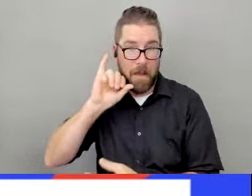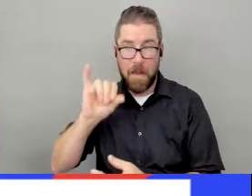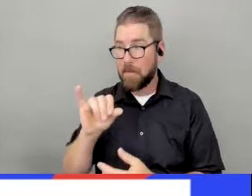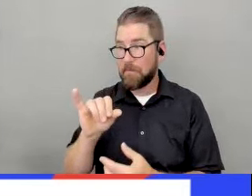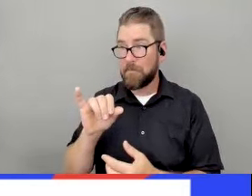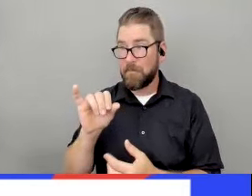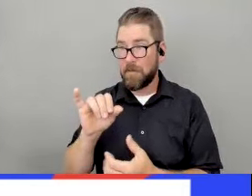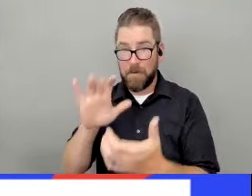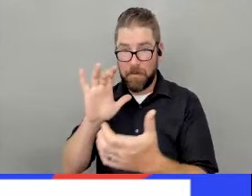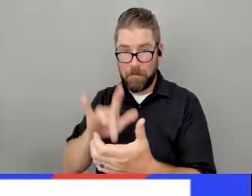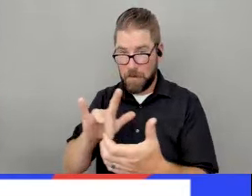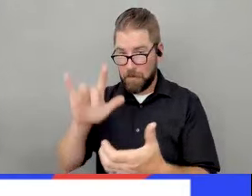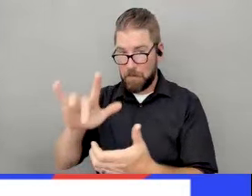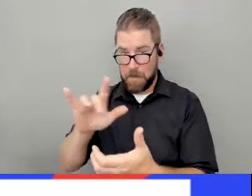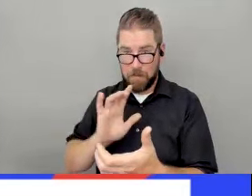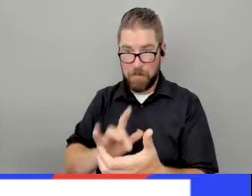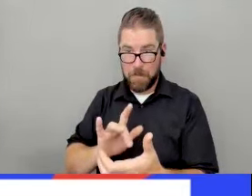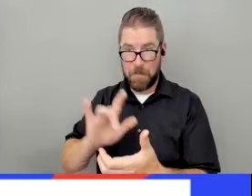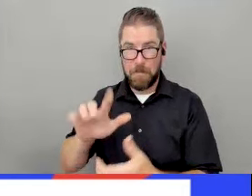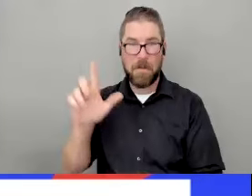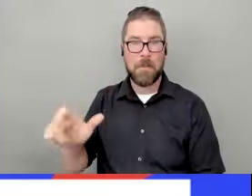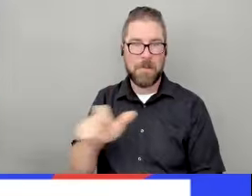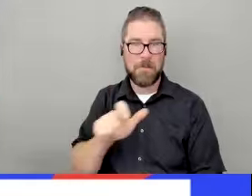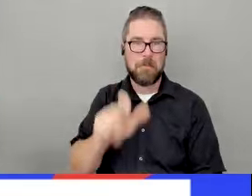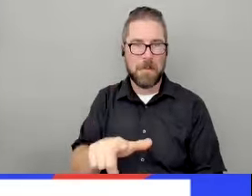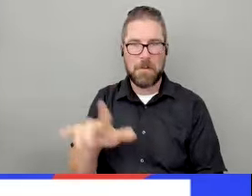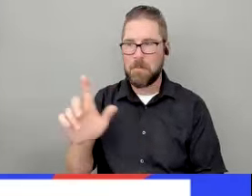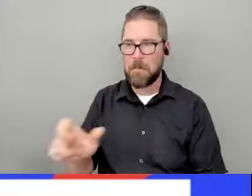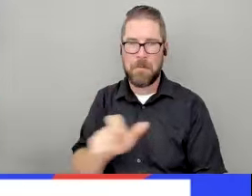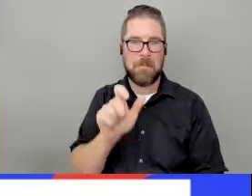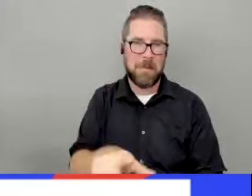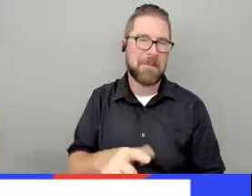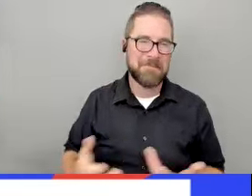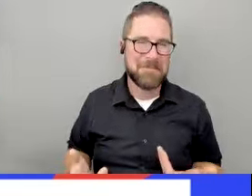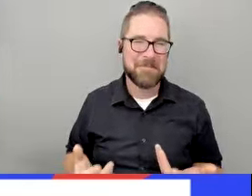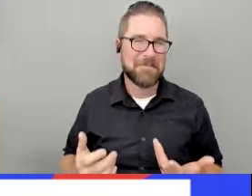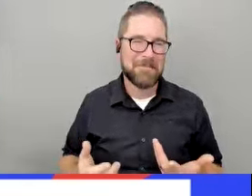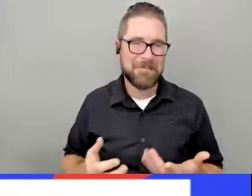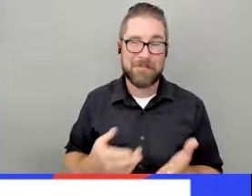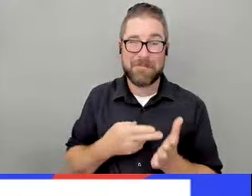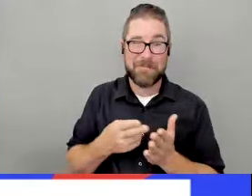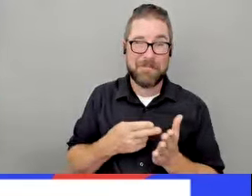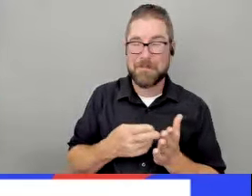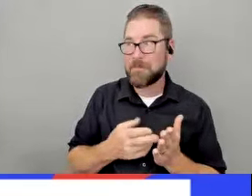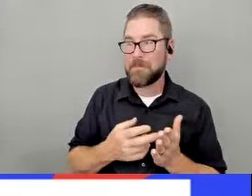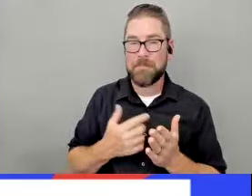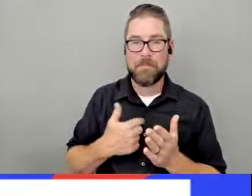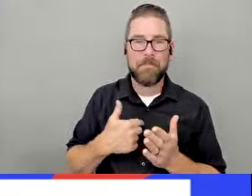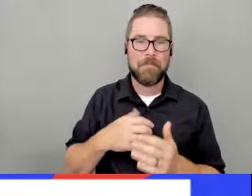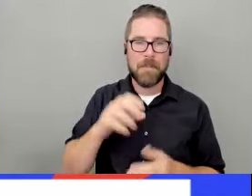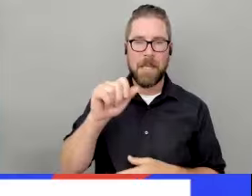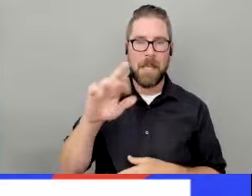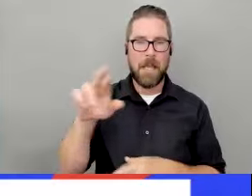and drop or add media. So I dragged it from the phone, or honestly, it was an AirDrop to